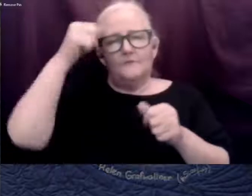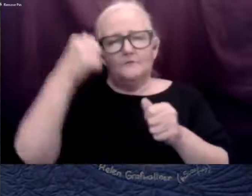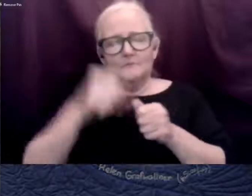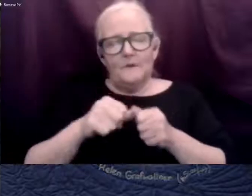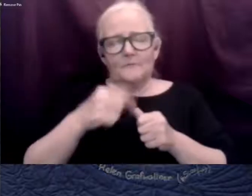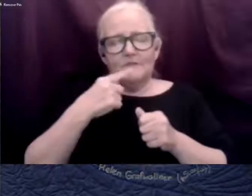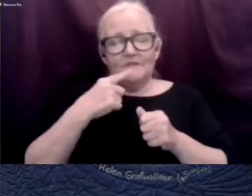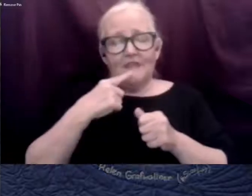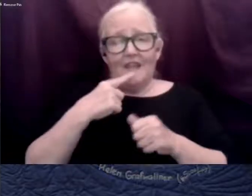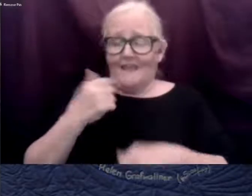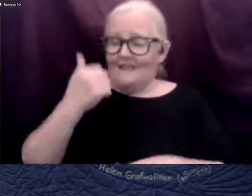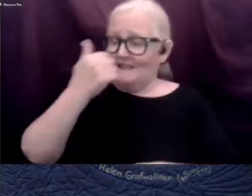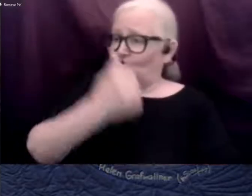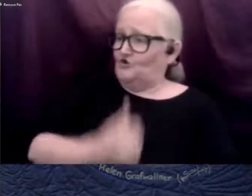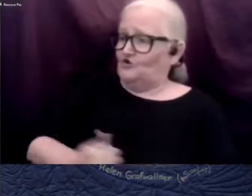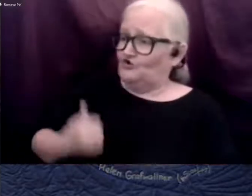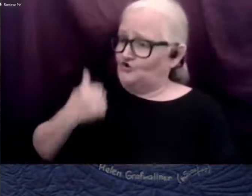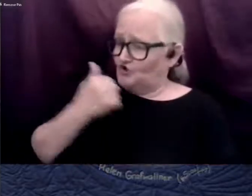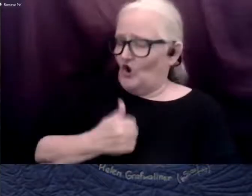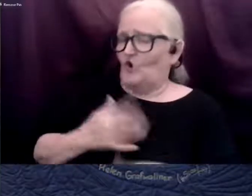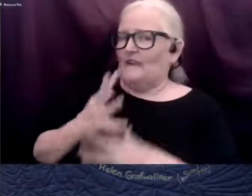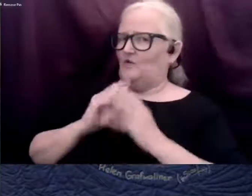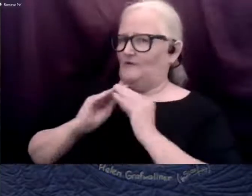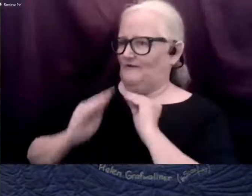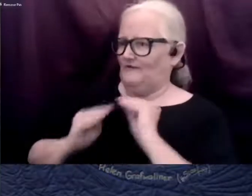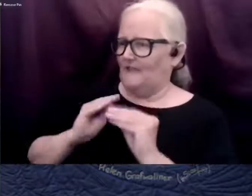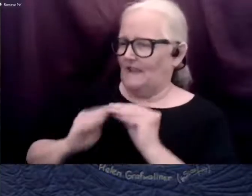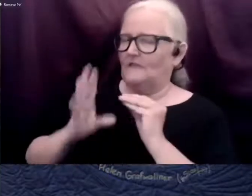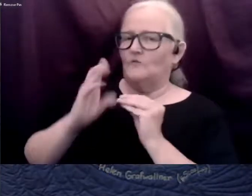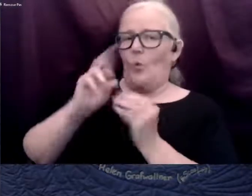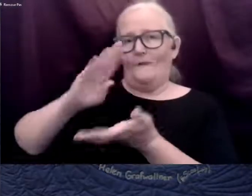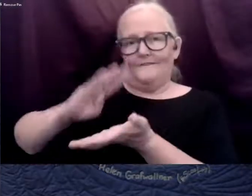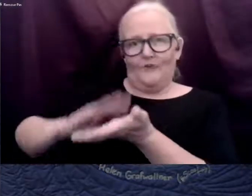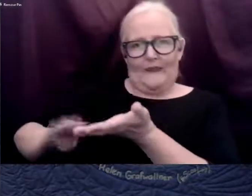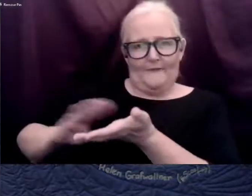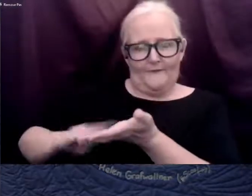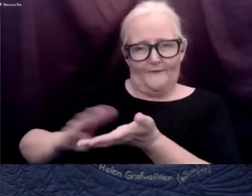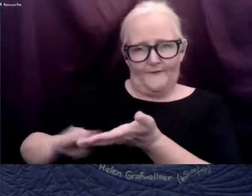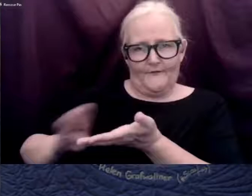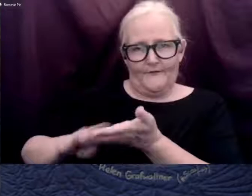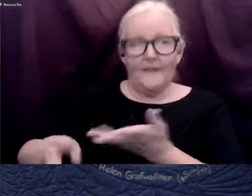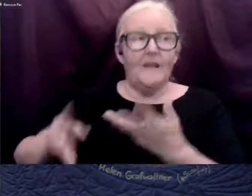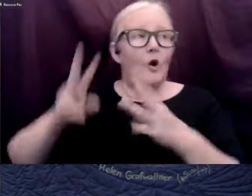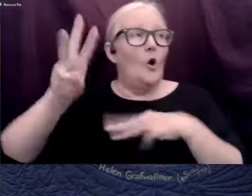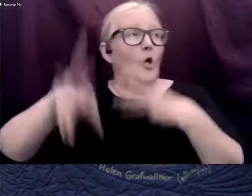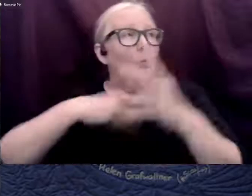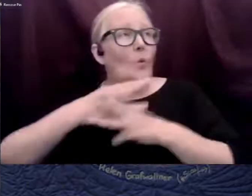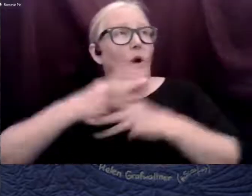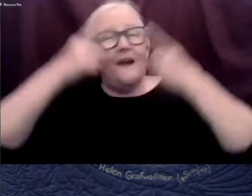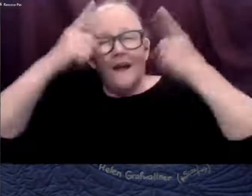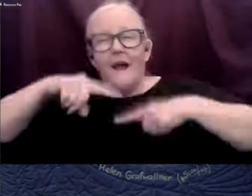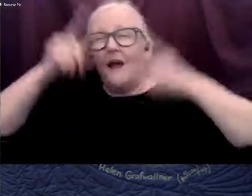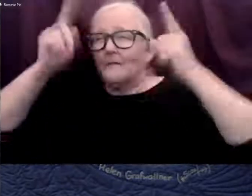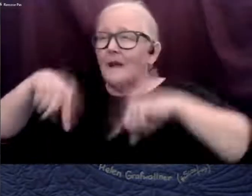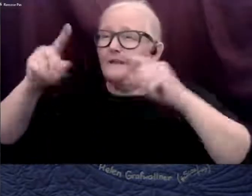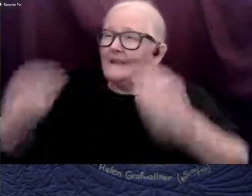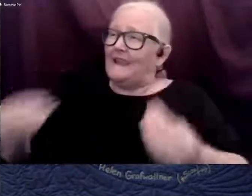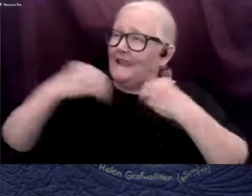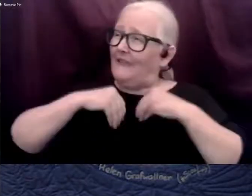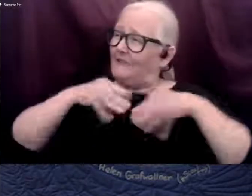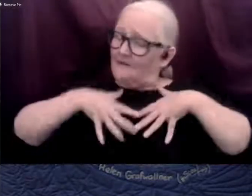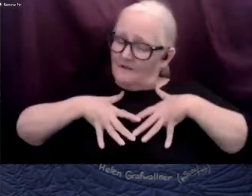forgiving others. When the evils of the world bring us to despair, let us breathe out so we